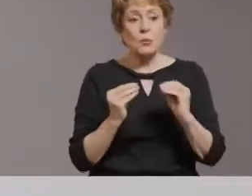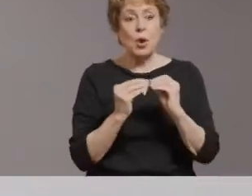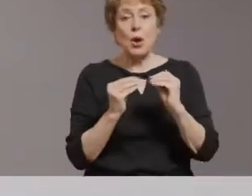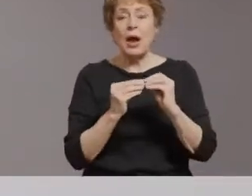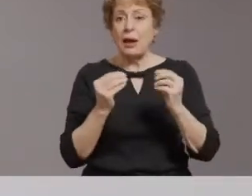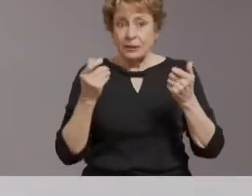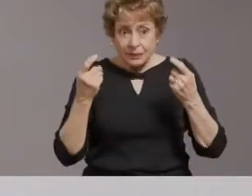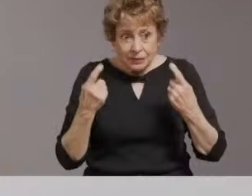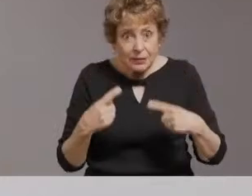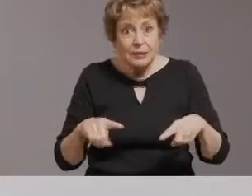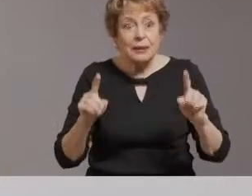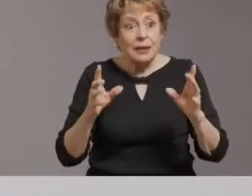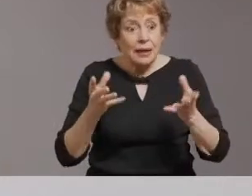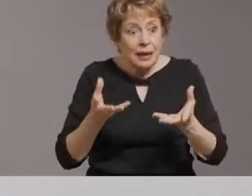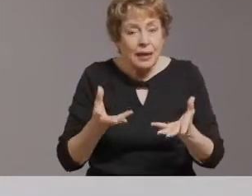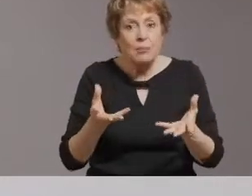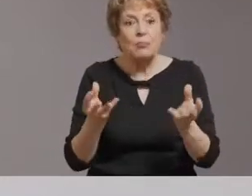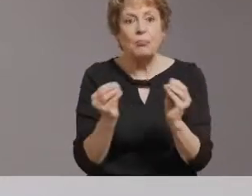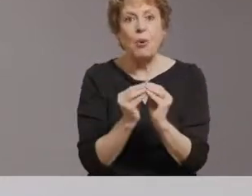through those areas.